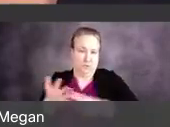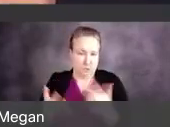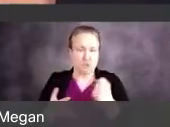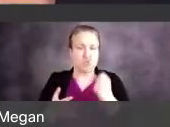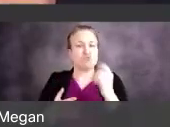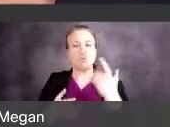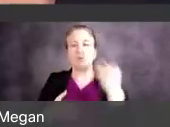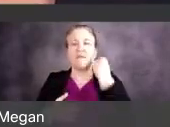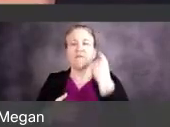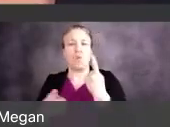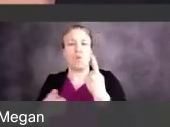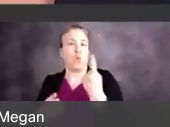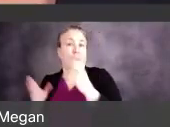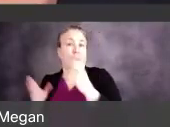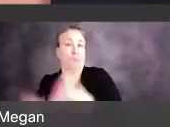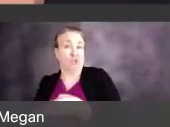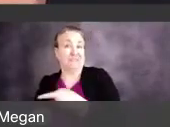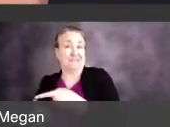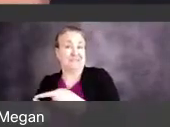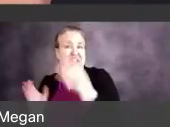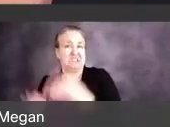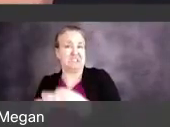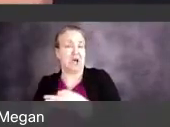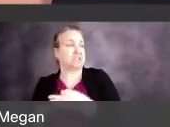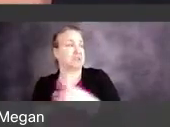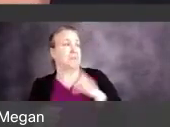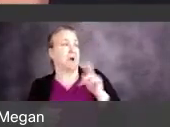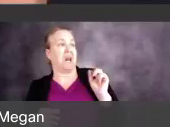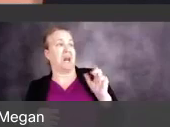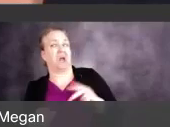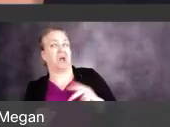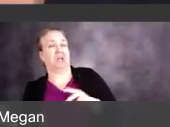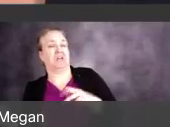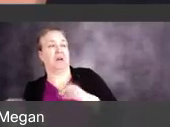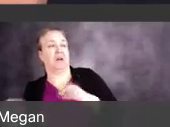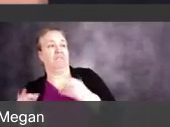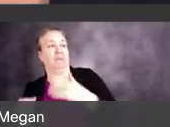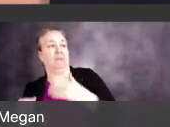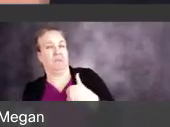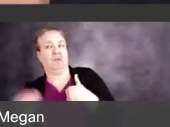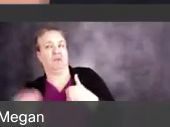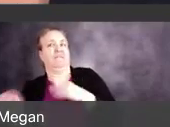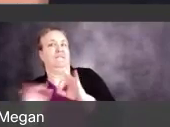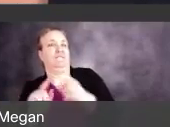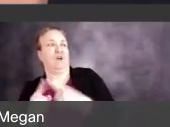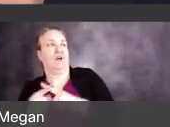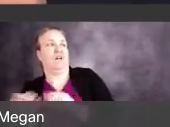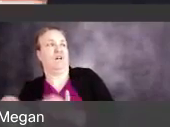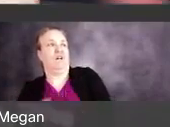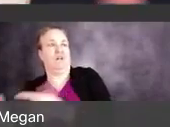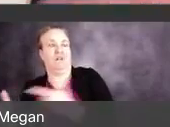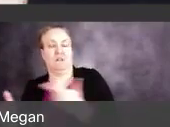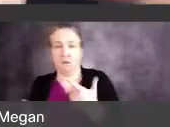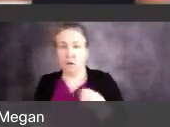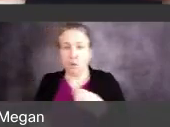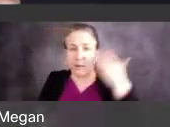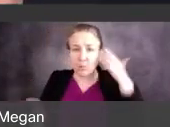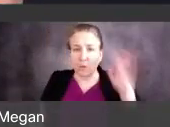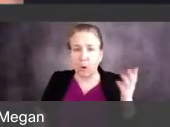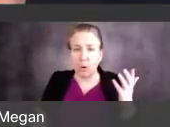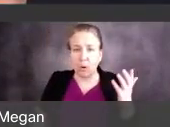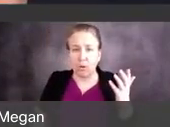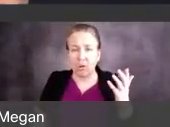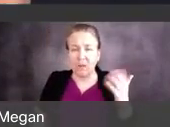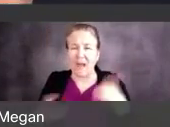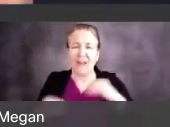if one of those 15 people decides to share it with a family member or a friend, we don't have a